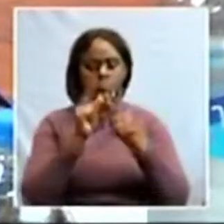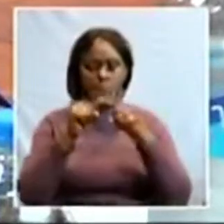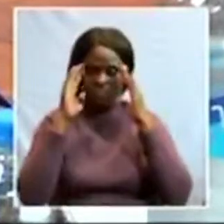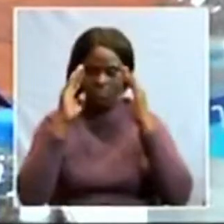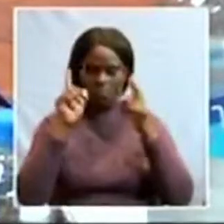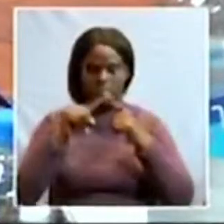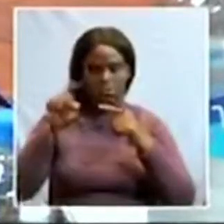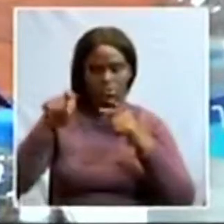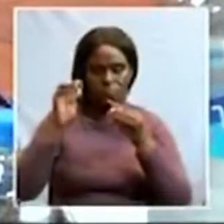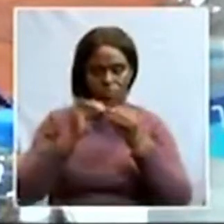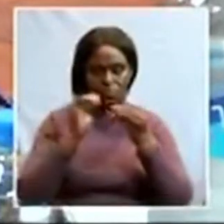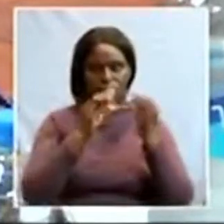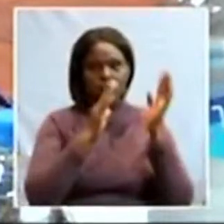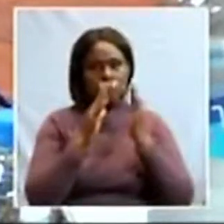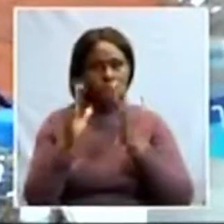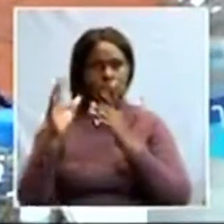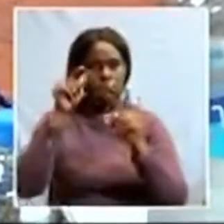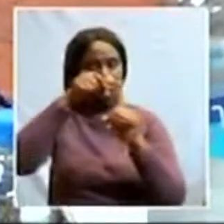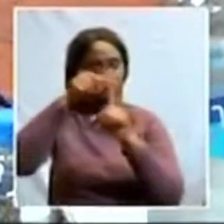to the meet plant target.